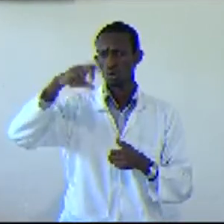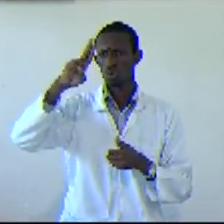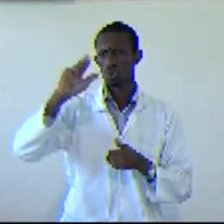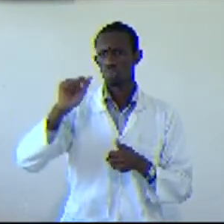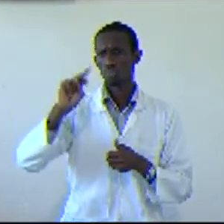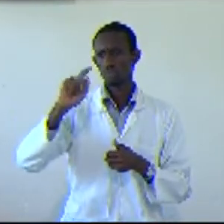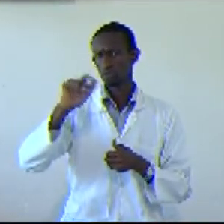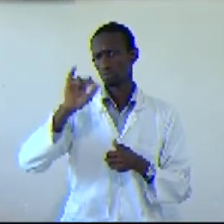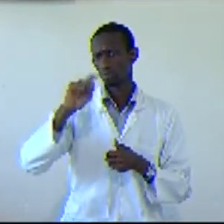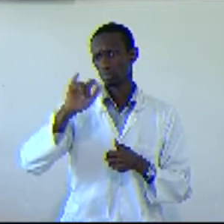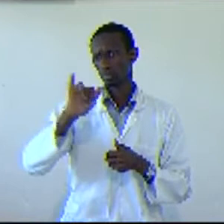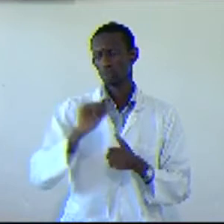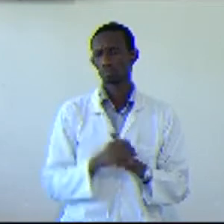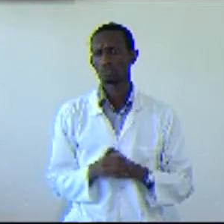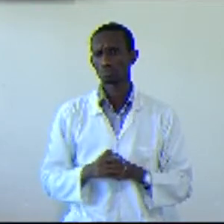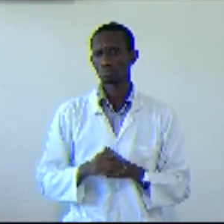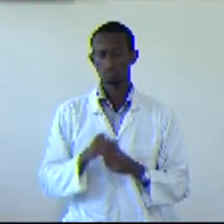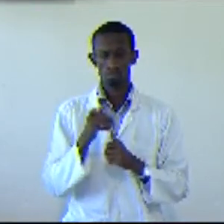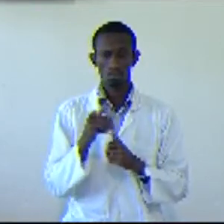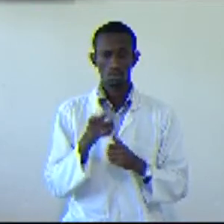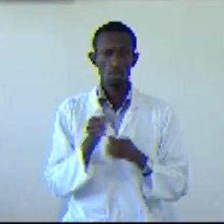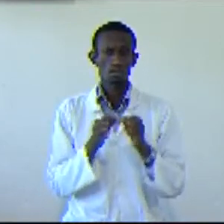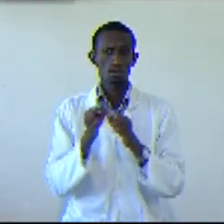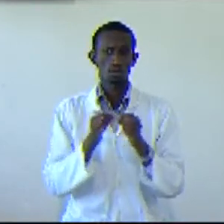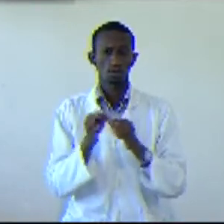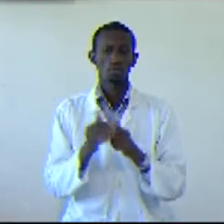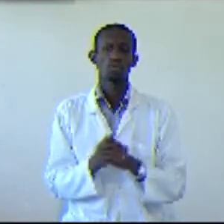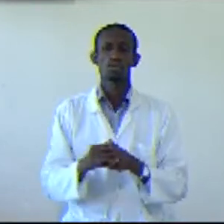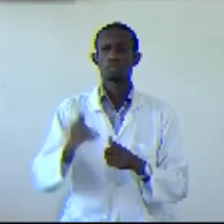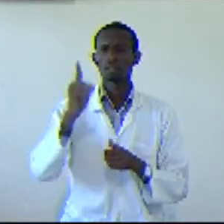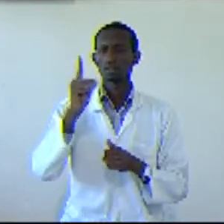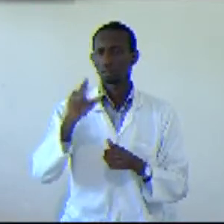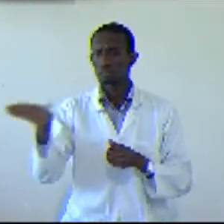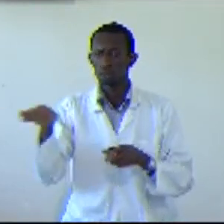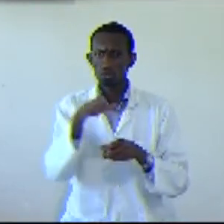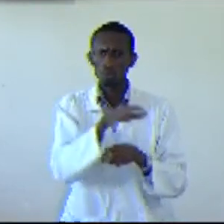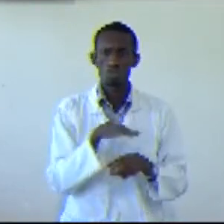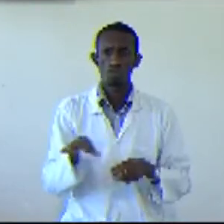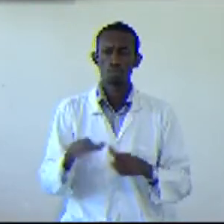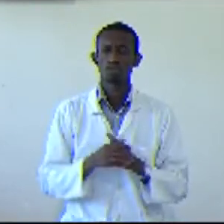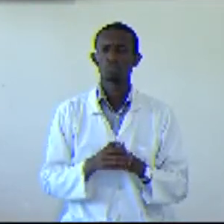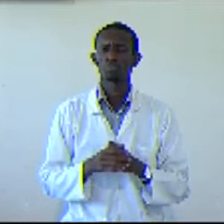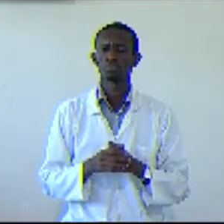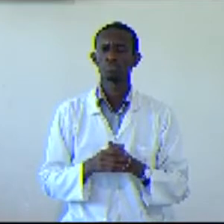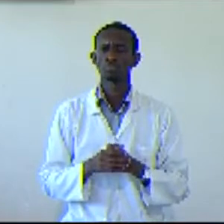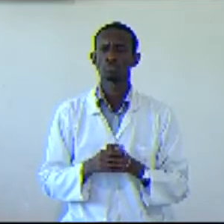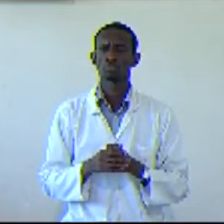the magnitude, the size. That's good. So it means that it